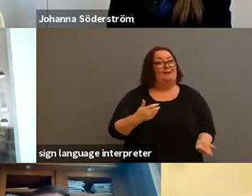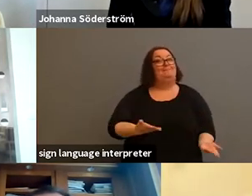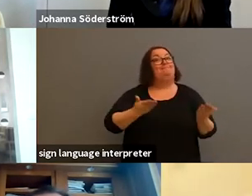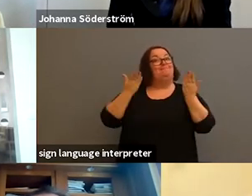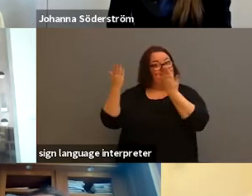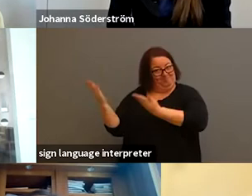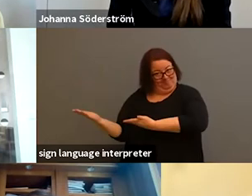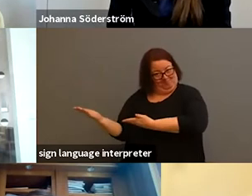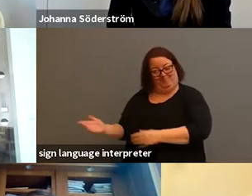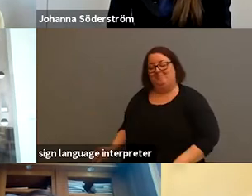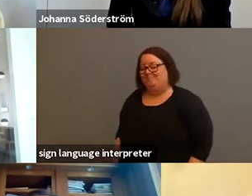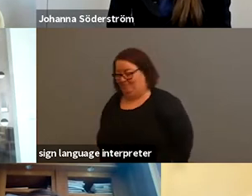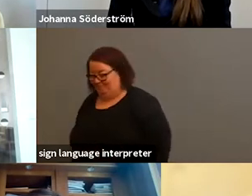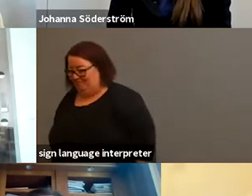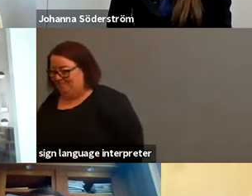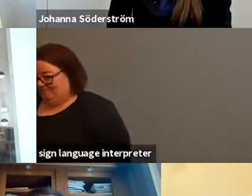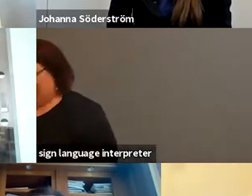fellow nationals